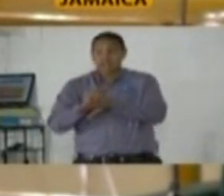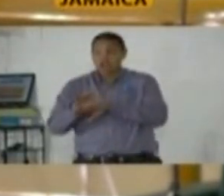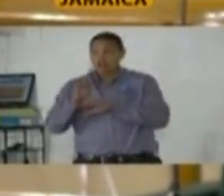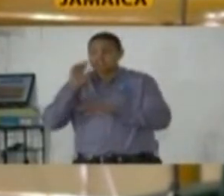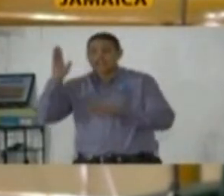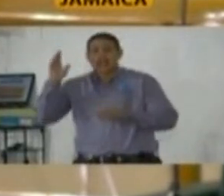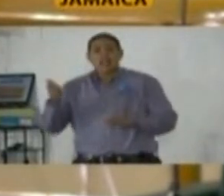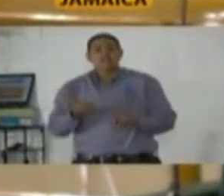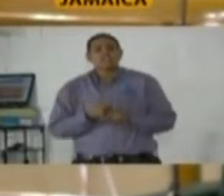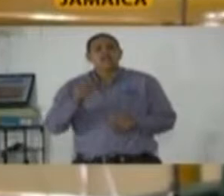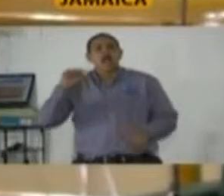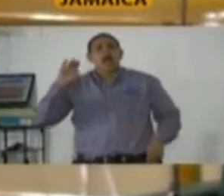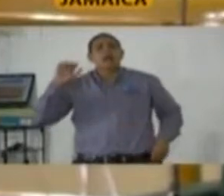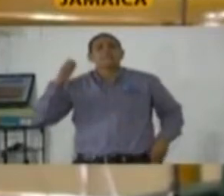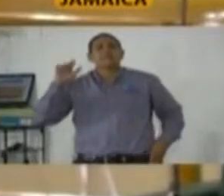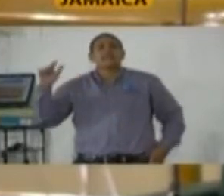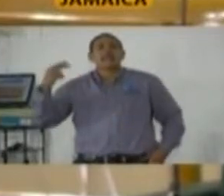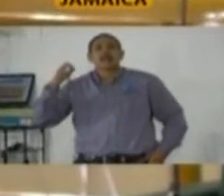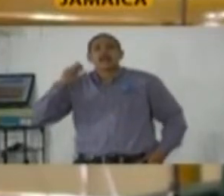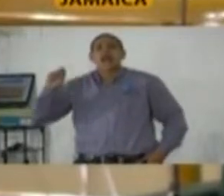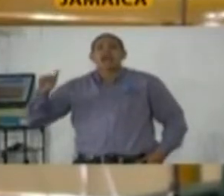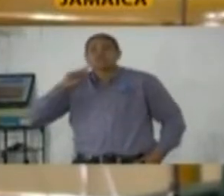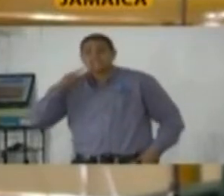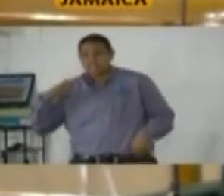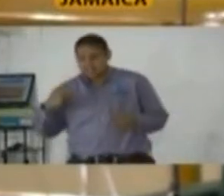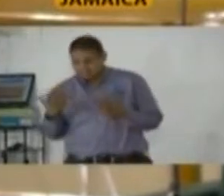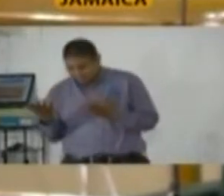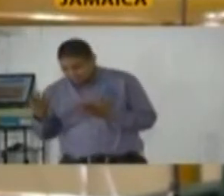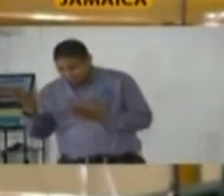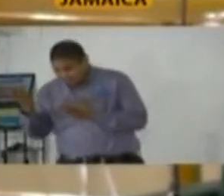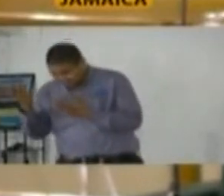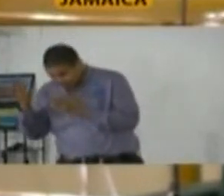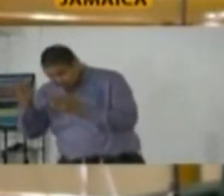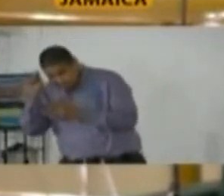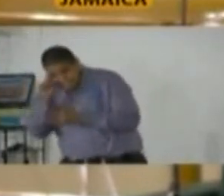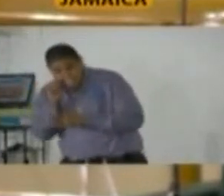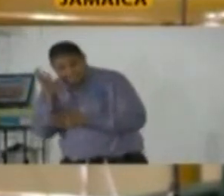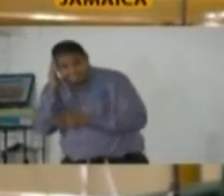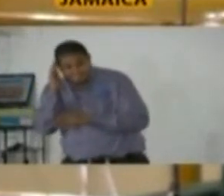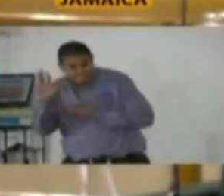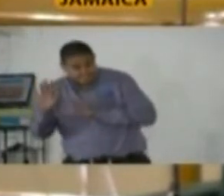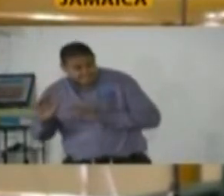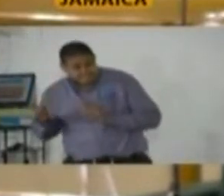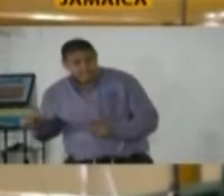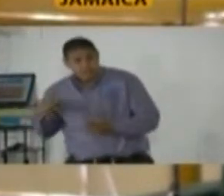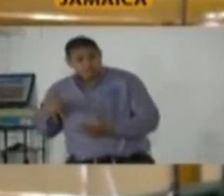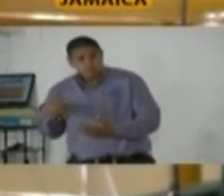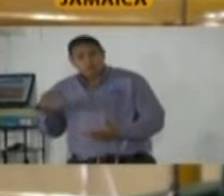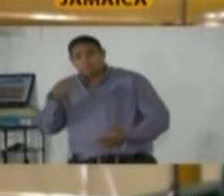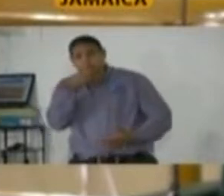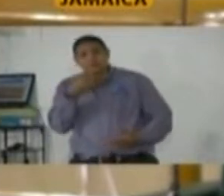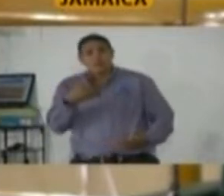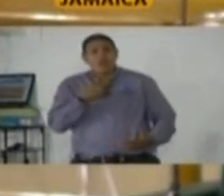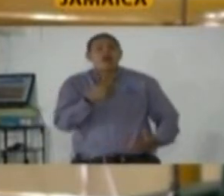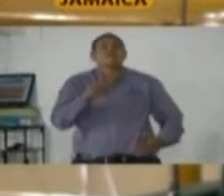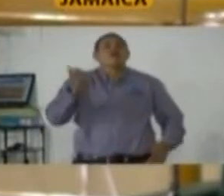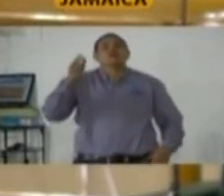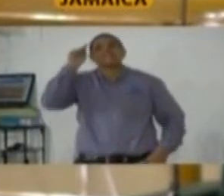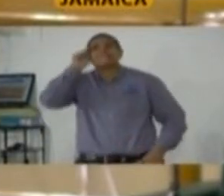Dr. Abigail Harrison, pediatrician with special interest in adolescents and adolescent